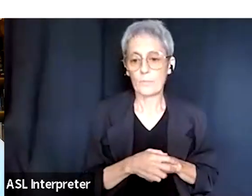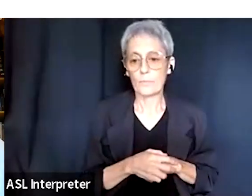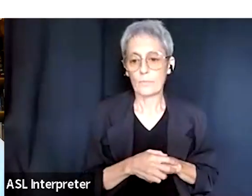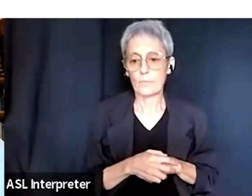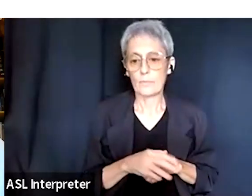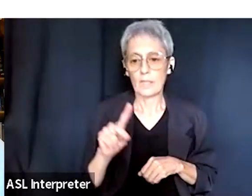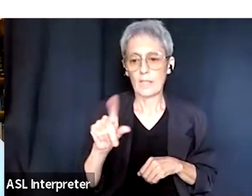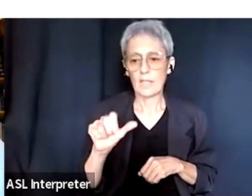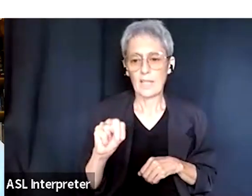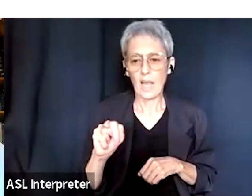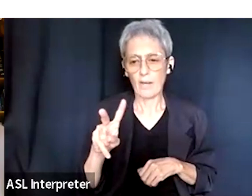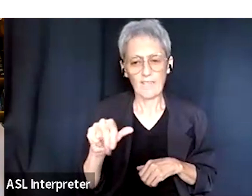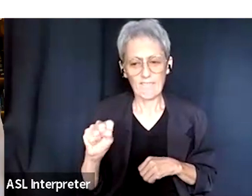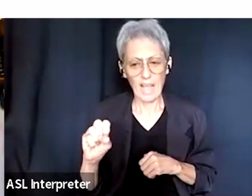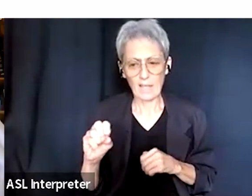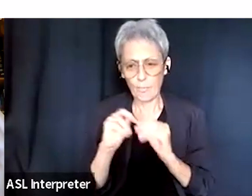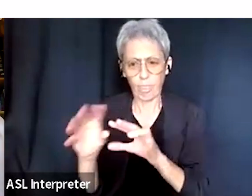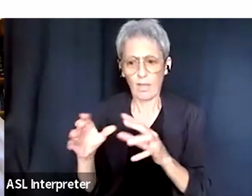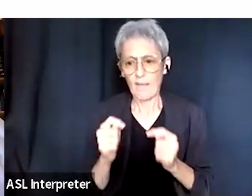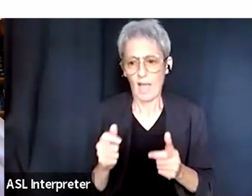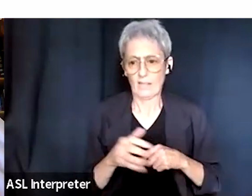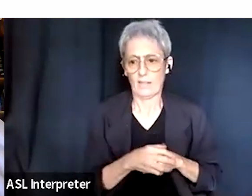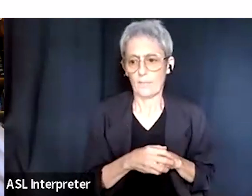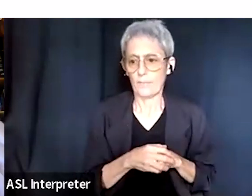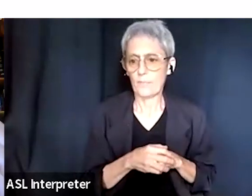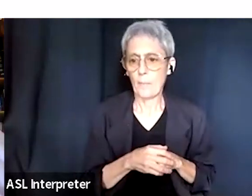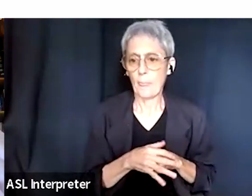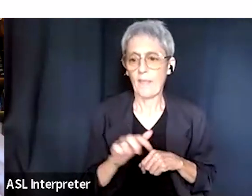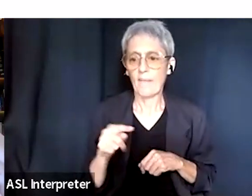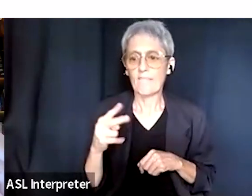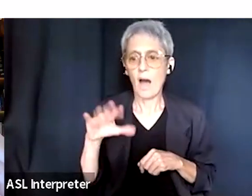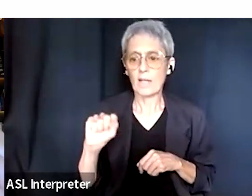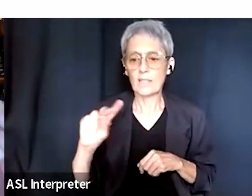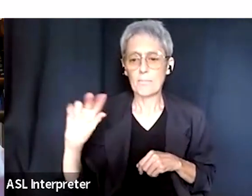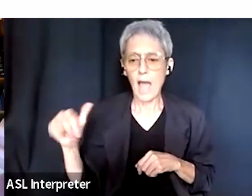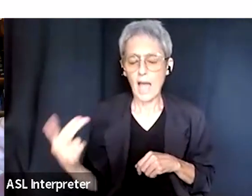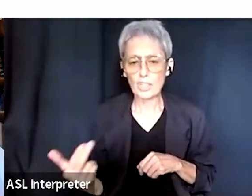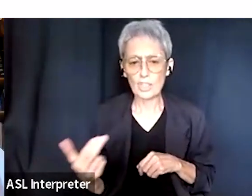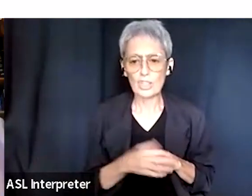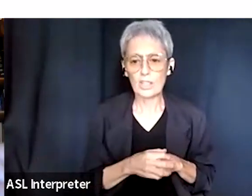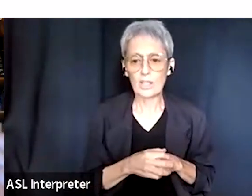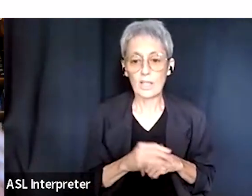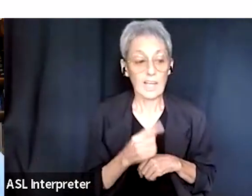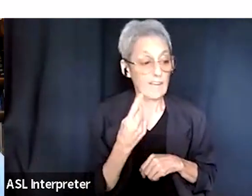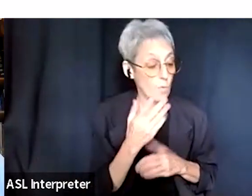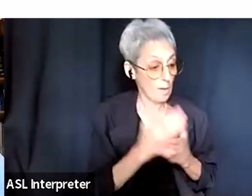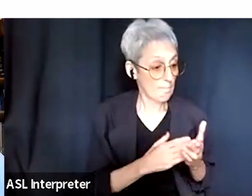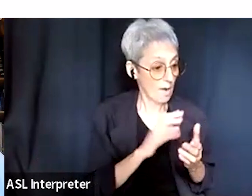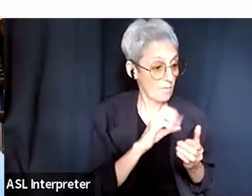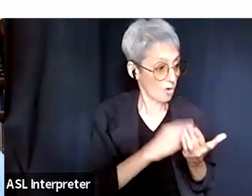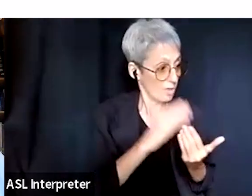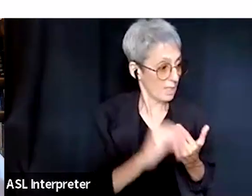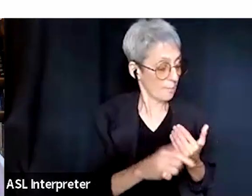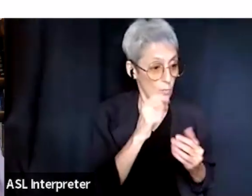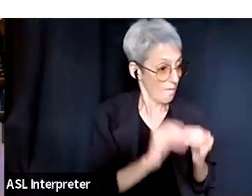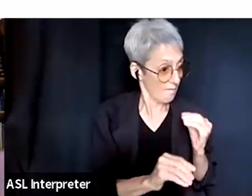about the phonics patch, where if the direct instruction in the core curriculum didn't fix it, then we're going to add on, but we're going to keep adding